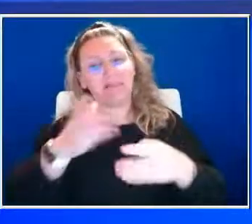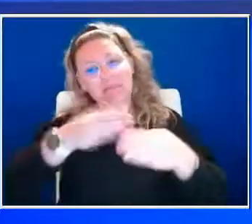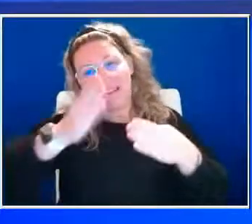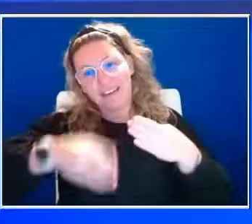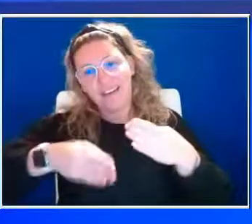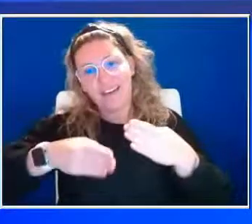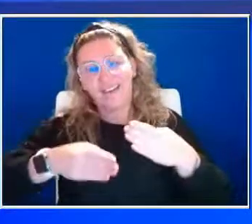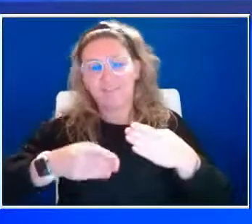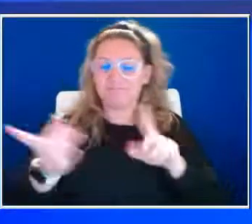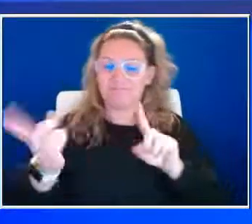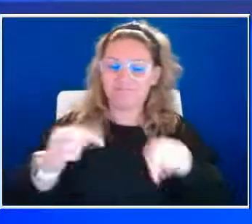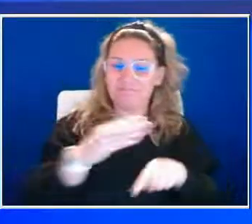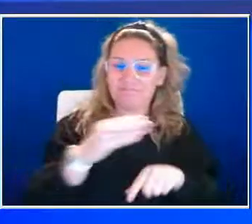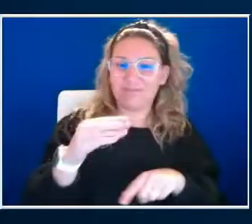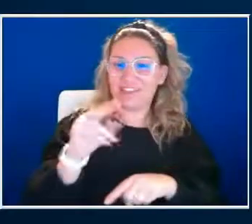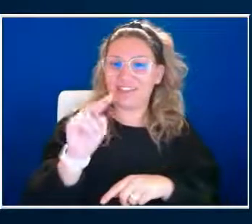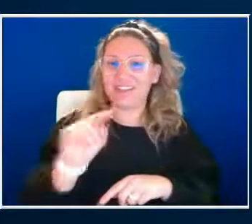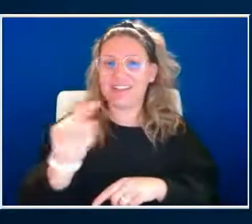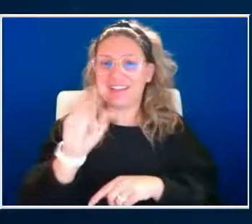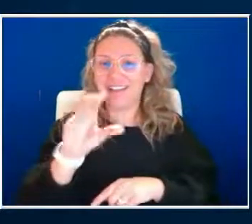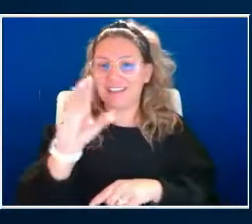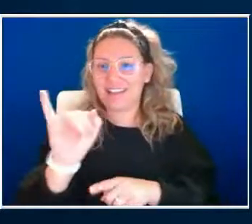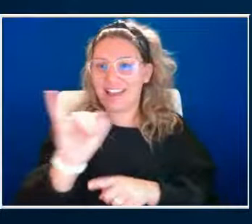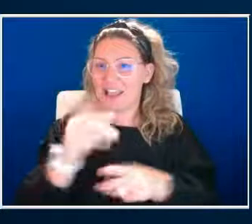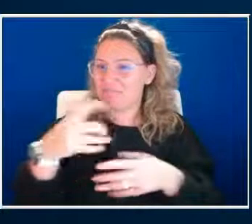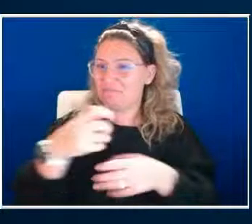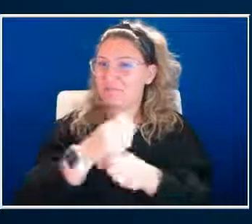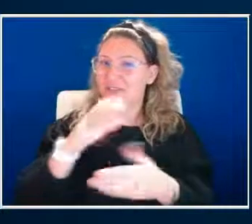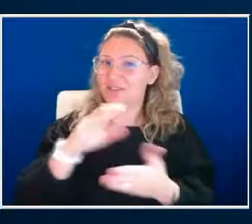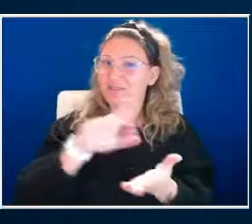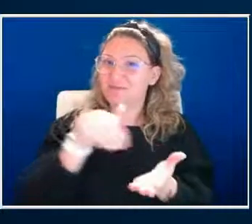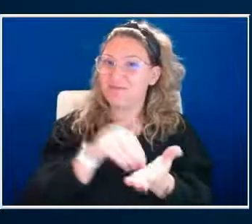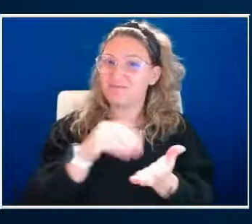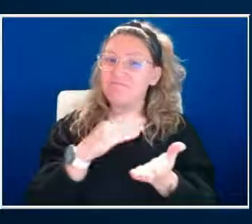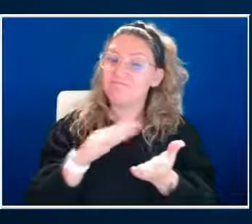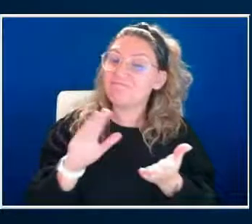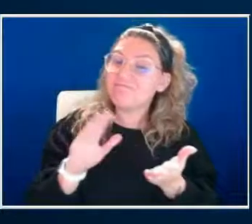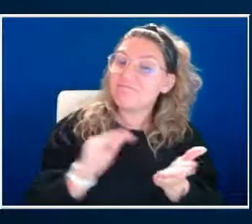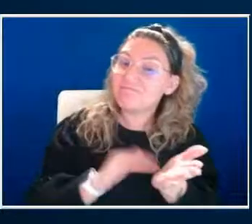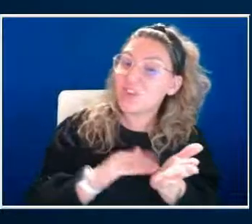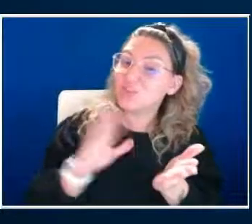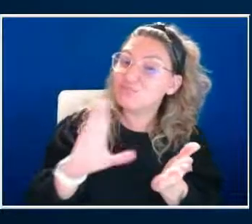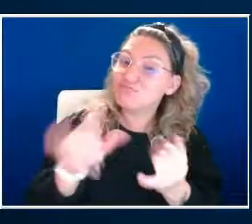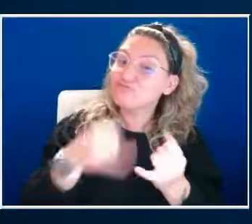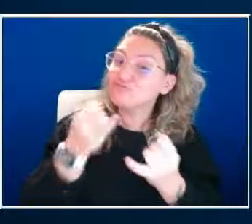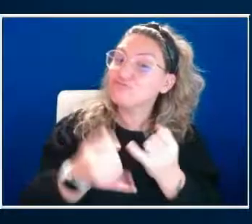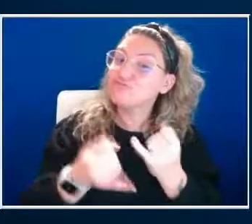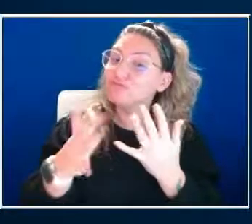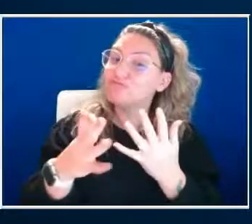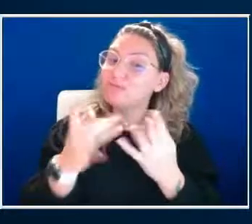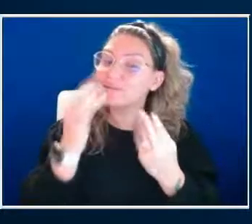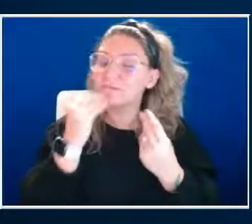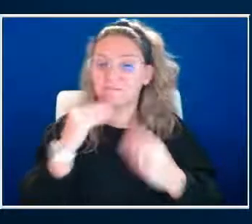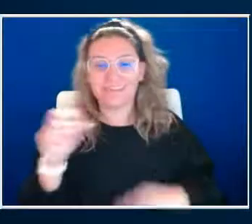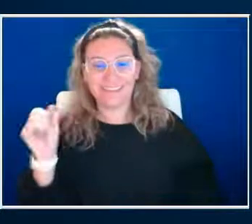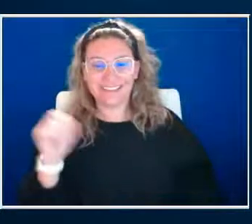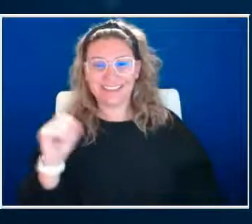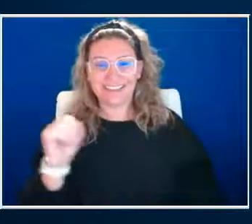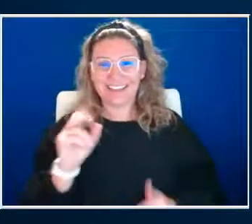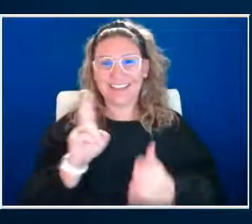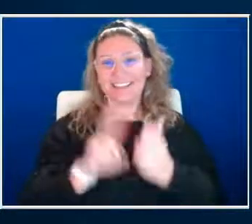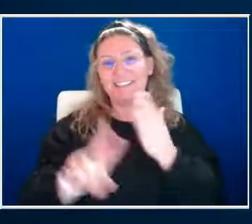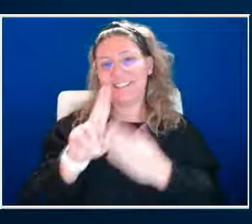NCI Comprehensive Cancer Center. Thank you, Dr. Kilgore. Dr. Lai, your final thoughts today. Yes, the University of Kansas